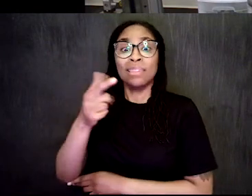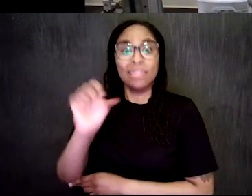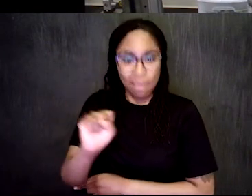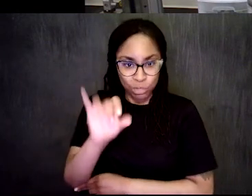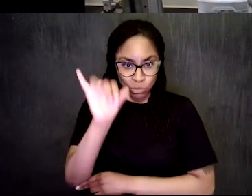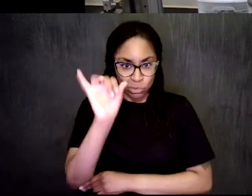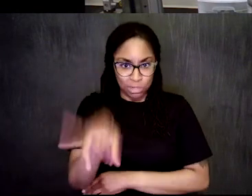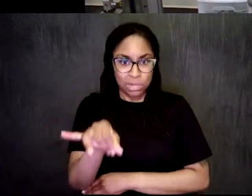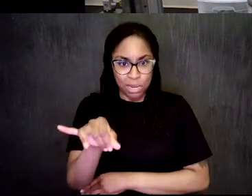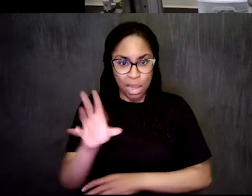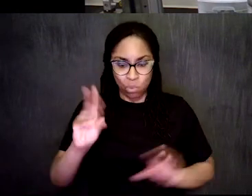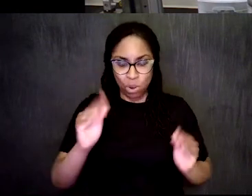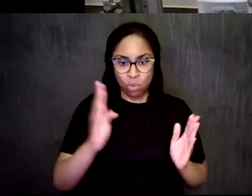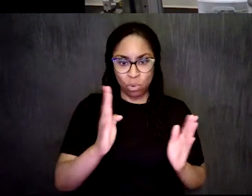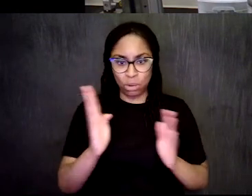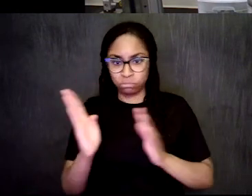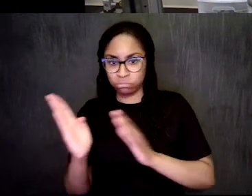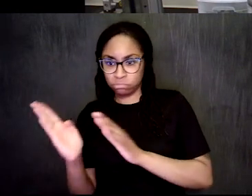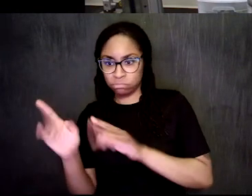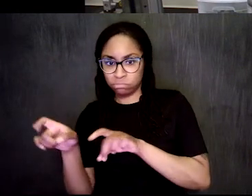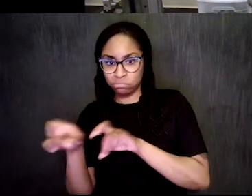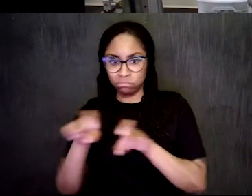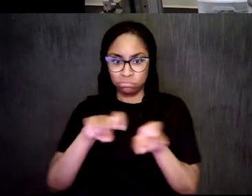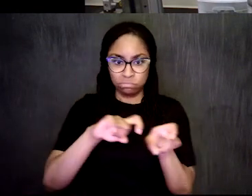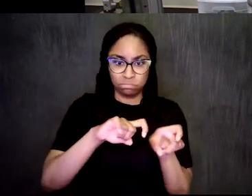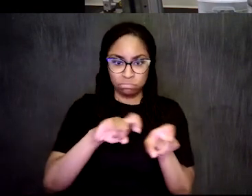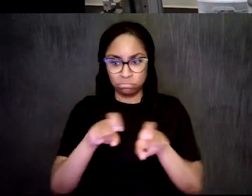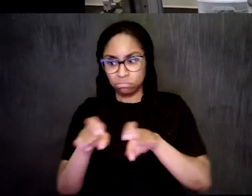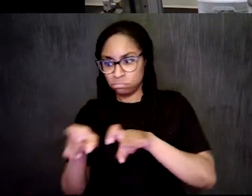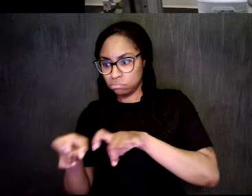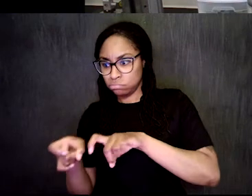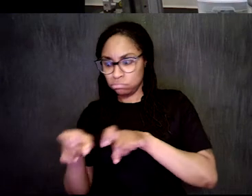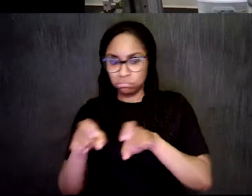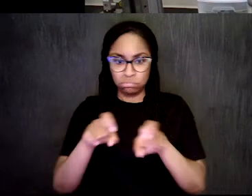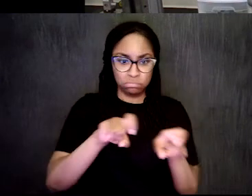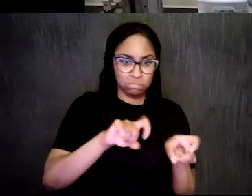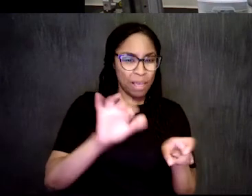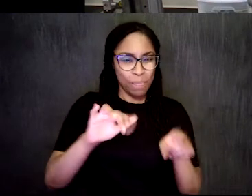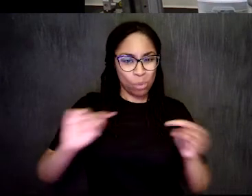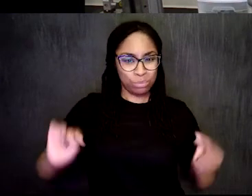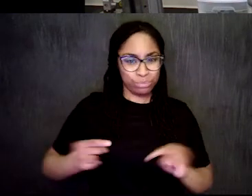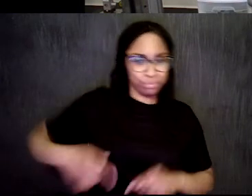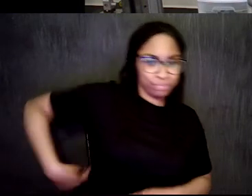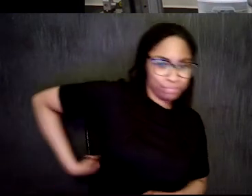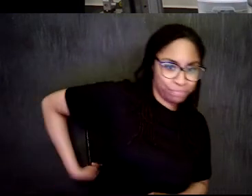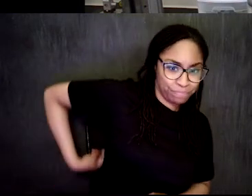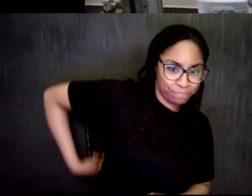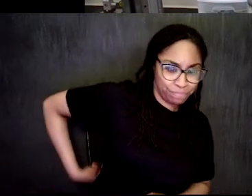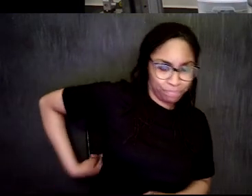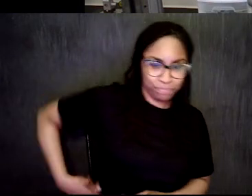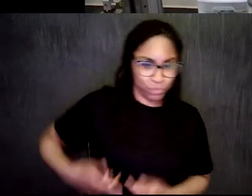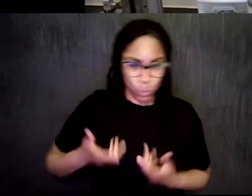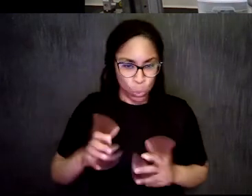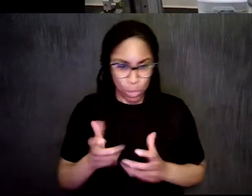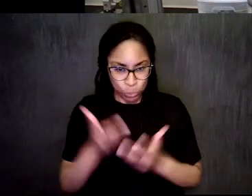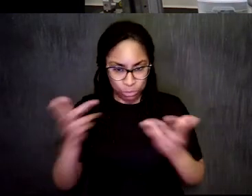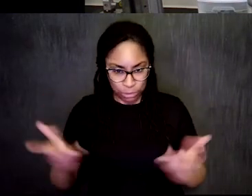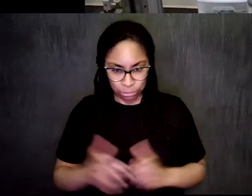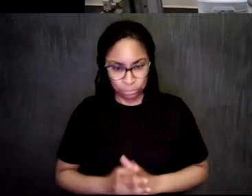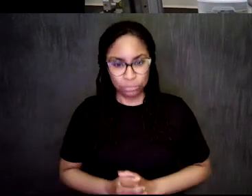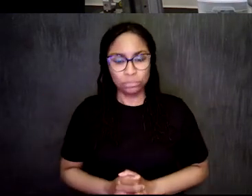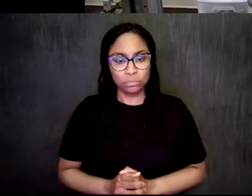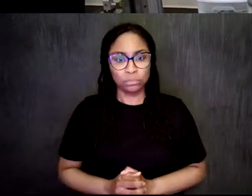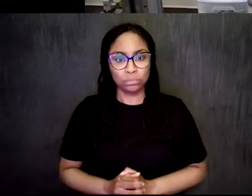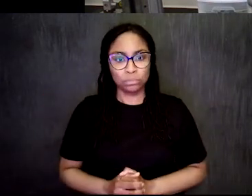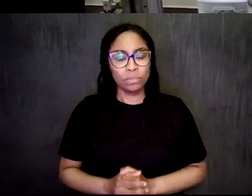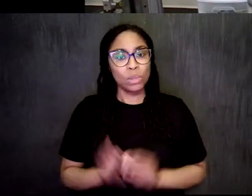in position when we rotate, because we don't want your legs moving too much. That's going to create torque on your lower back and your lumbar